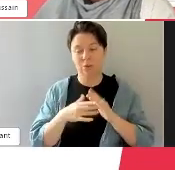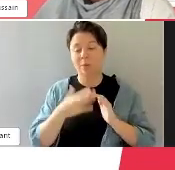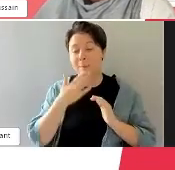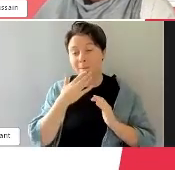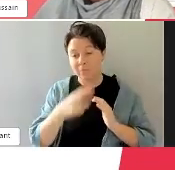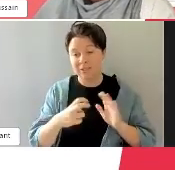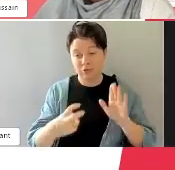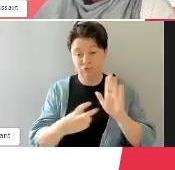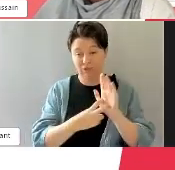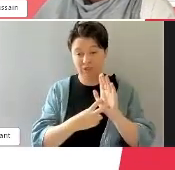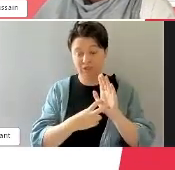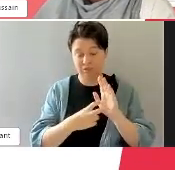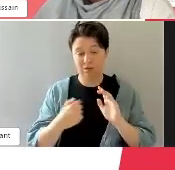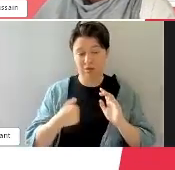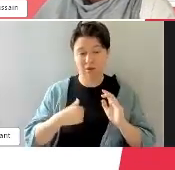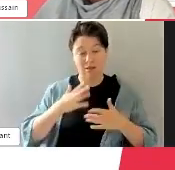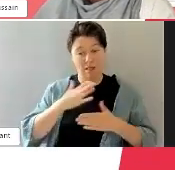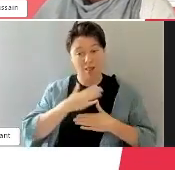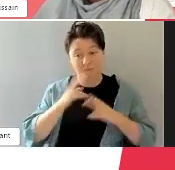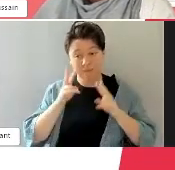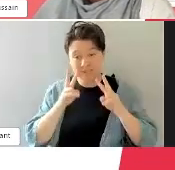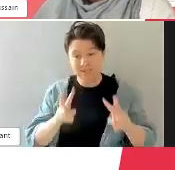register. I'd love to see you come and say hello to all of us. to us. Bye. Thank you.